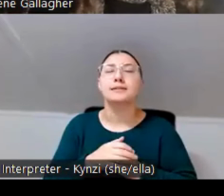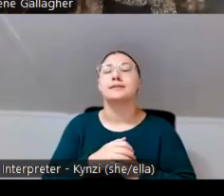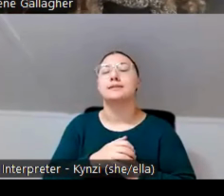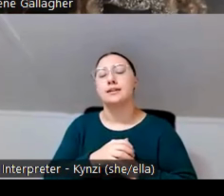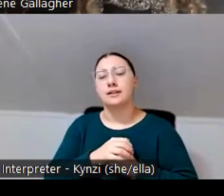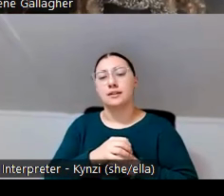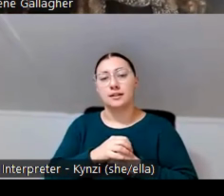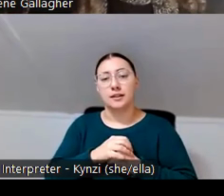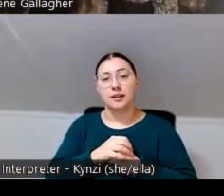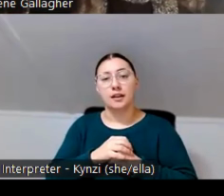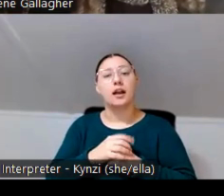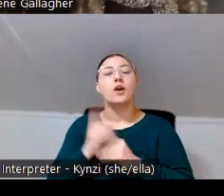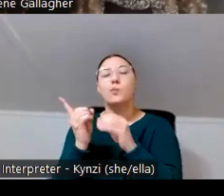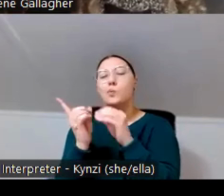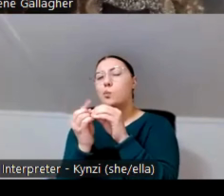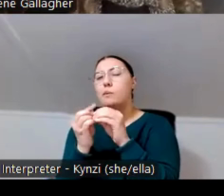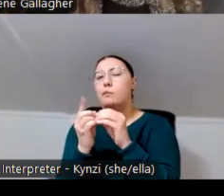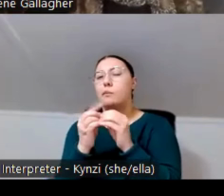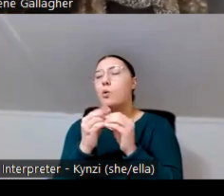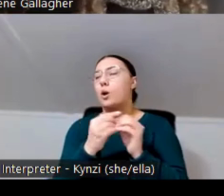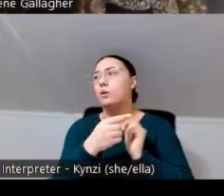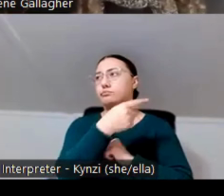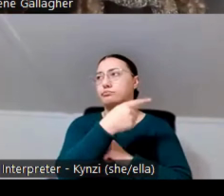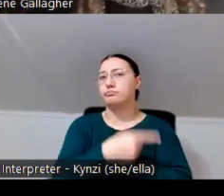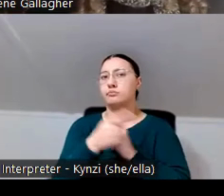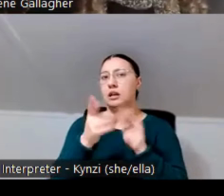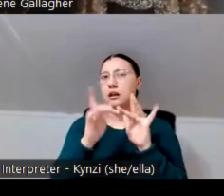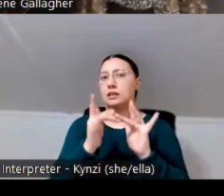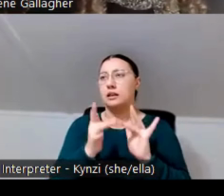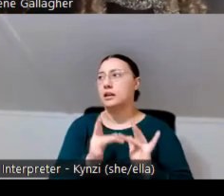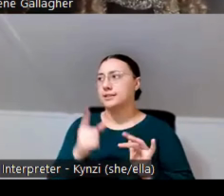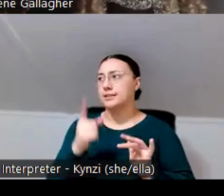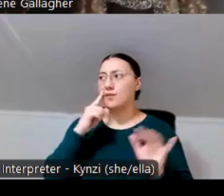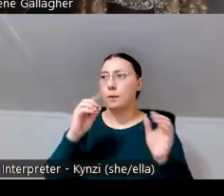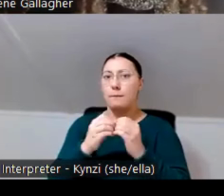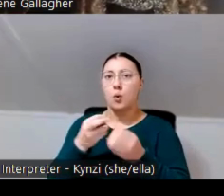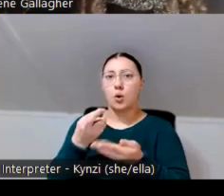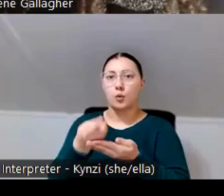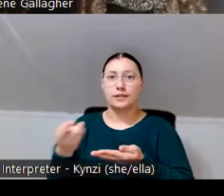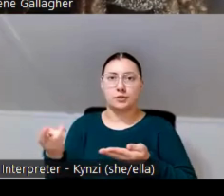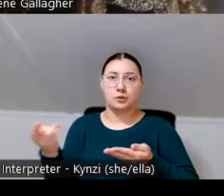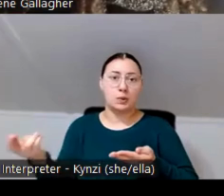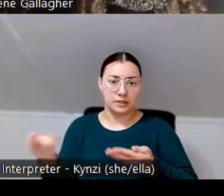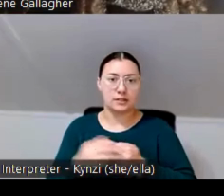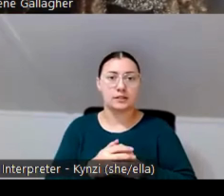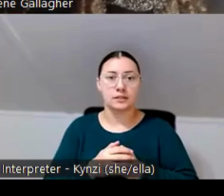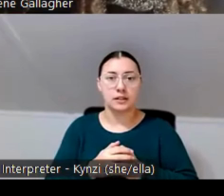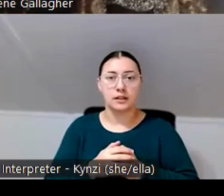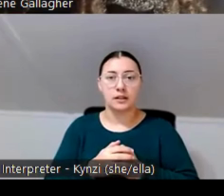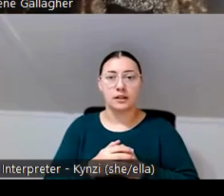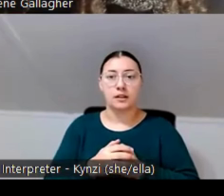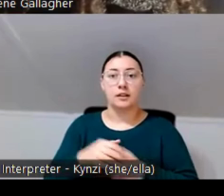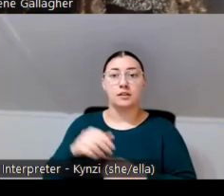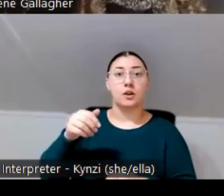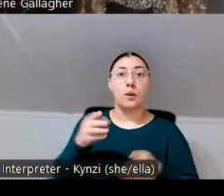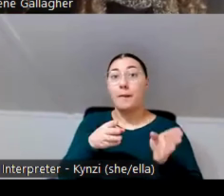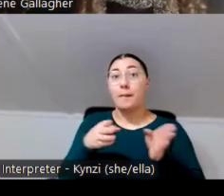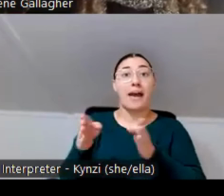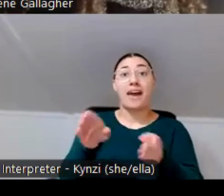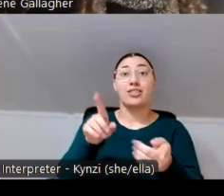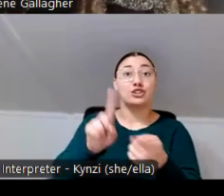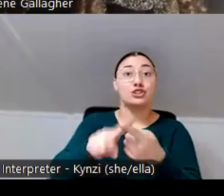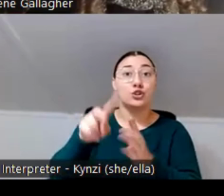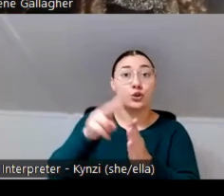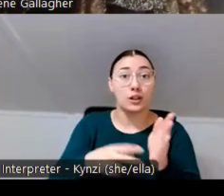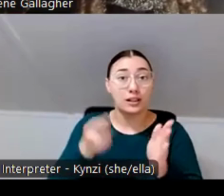And here's one more page with some resources from Paths to Literacy about the weather. Some